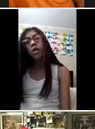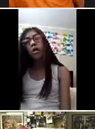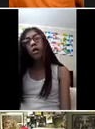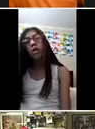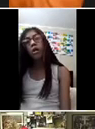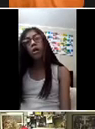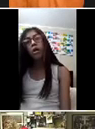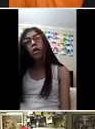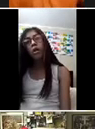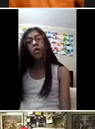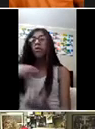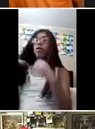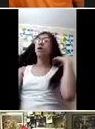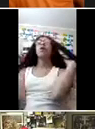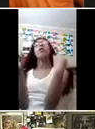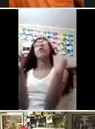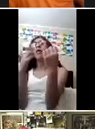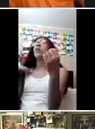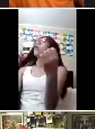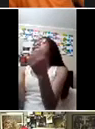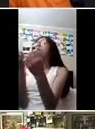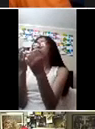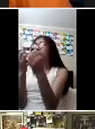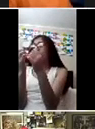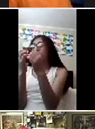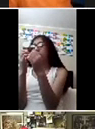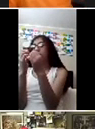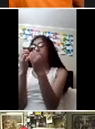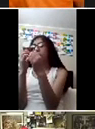13th chapter.